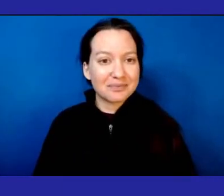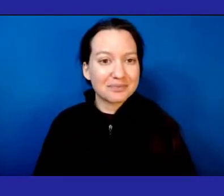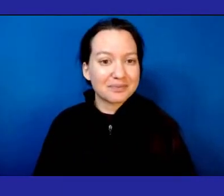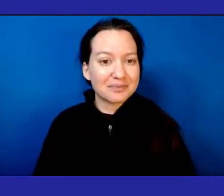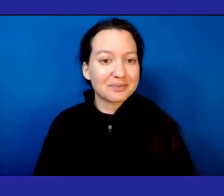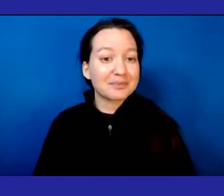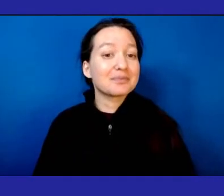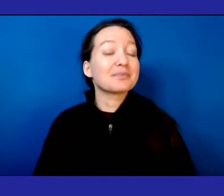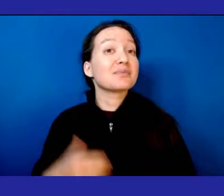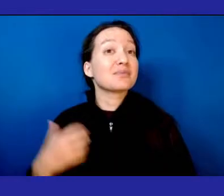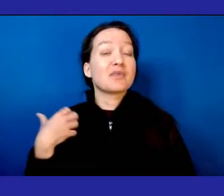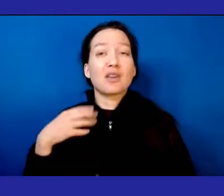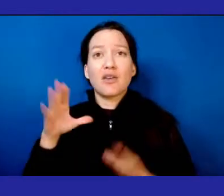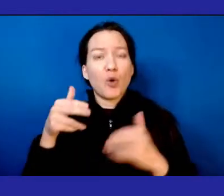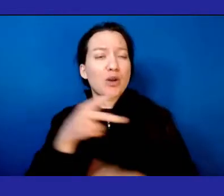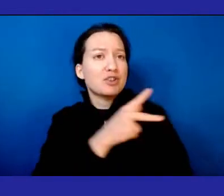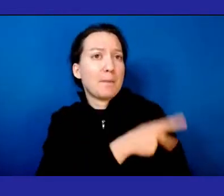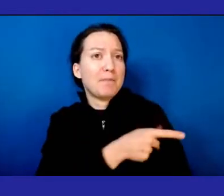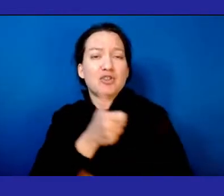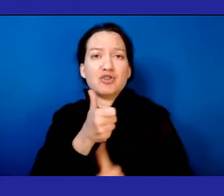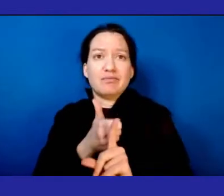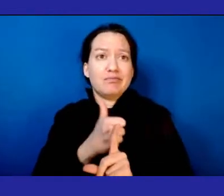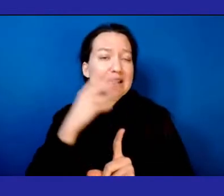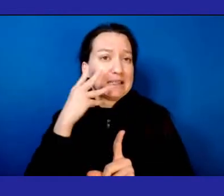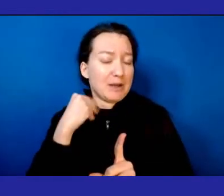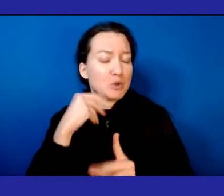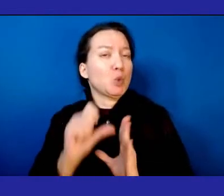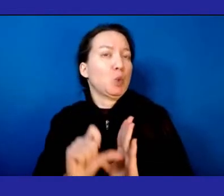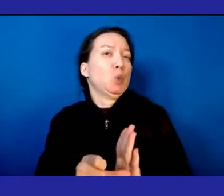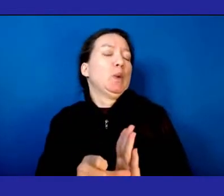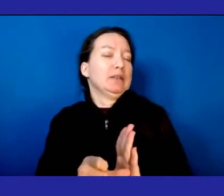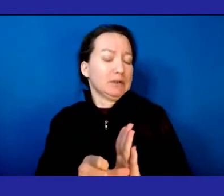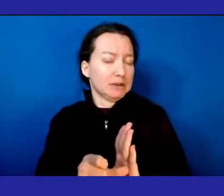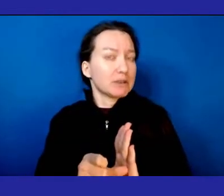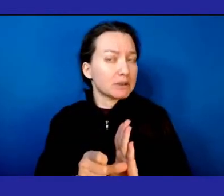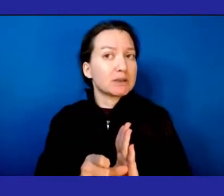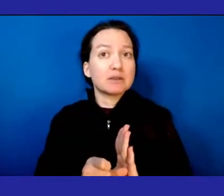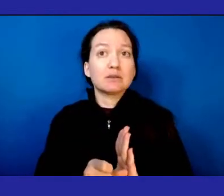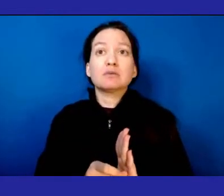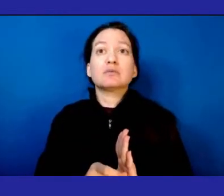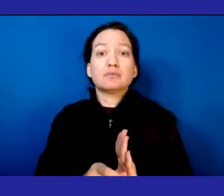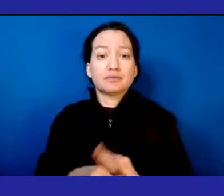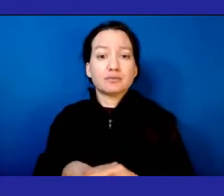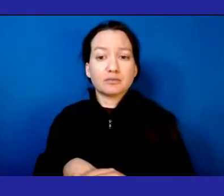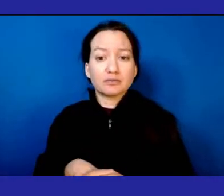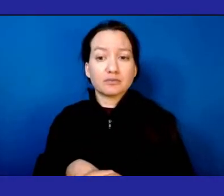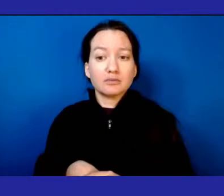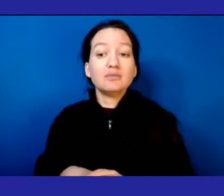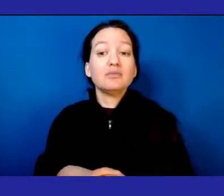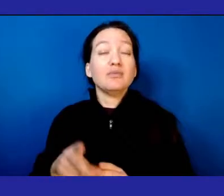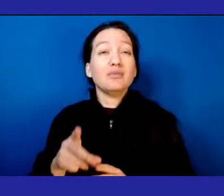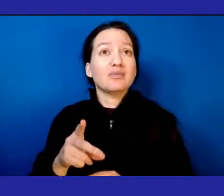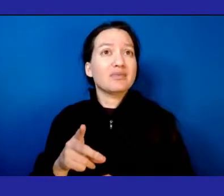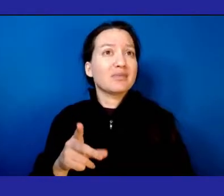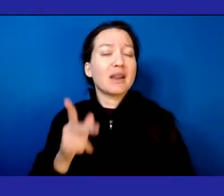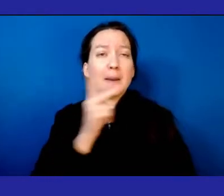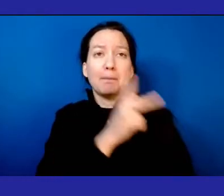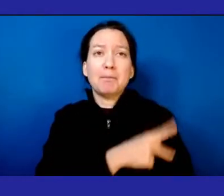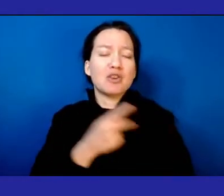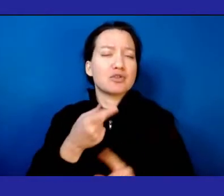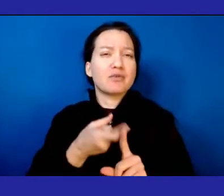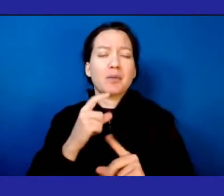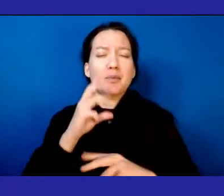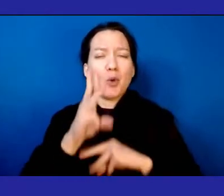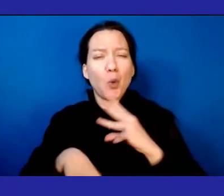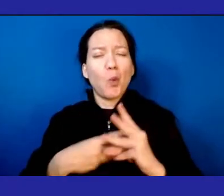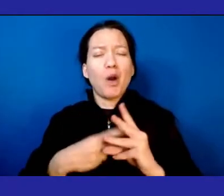the focus on the patient experience is pretty impressive, and the fact that you see patients from all over the world and different languages